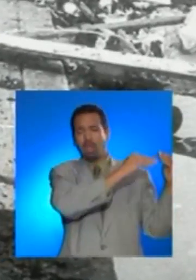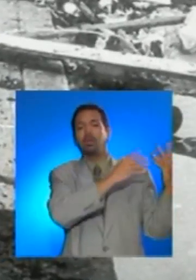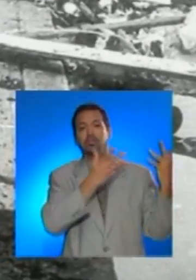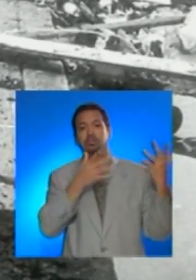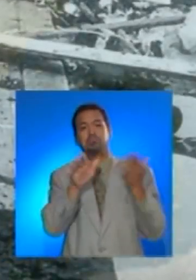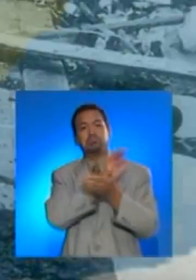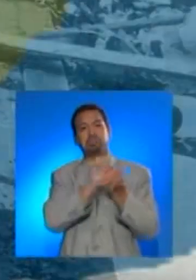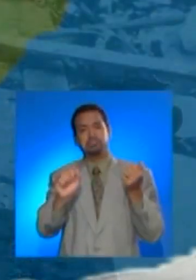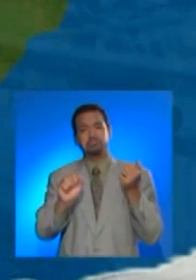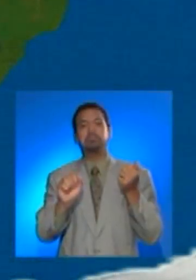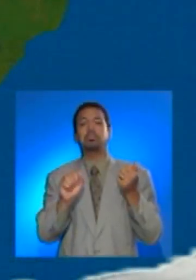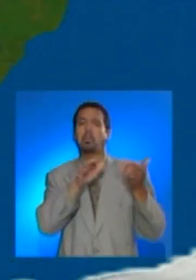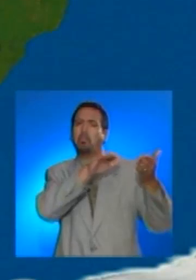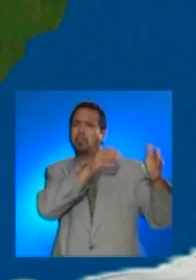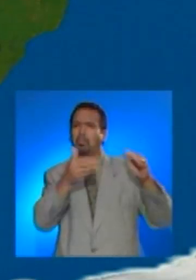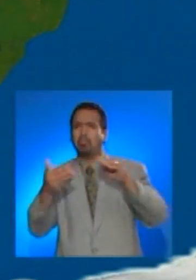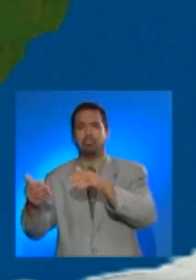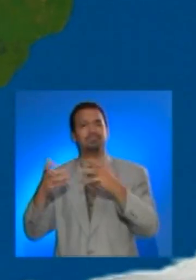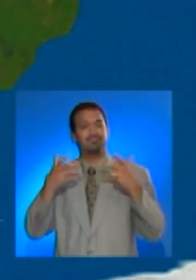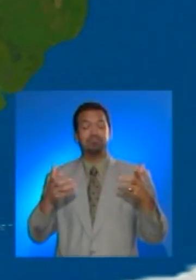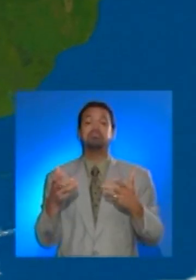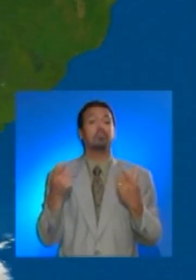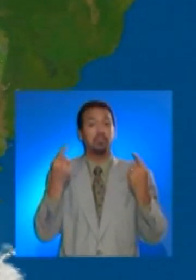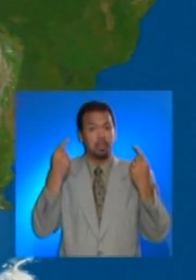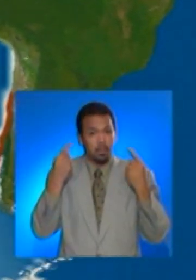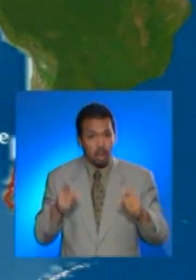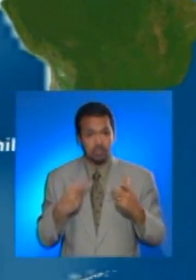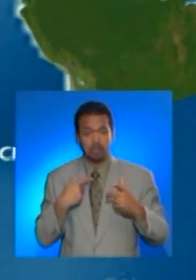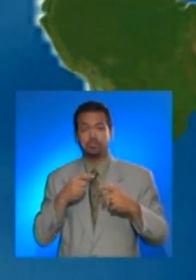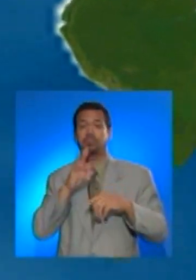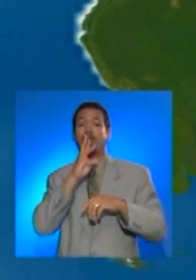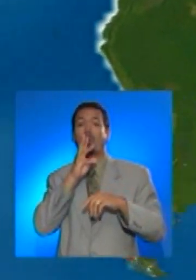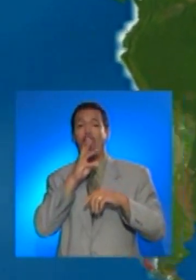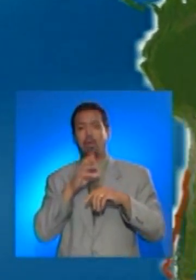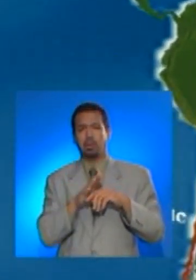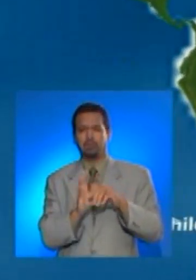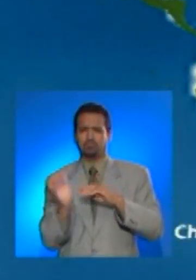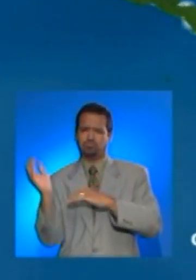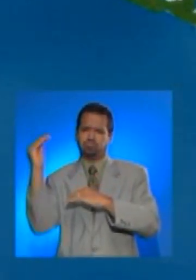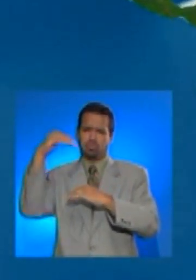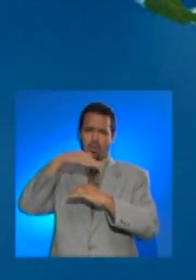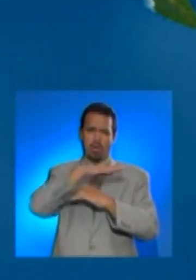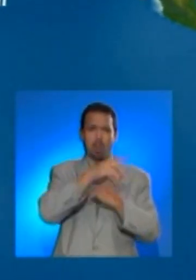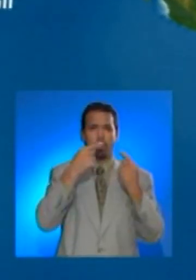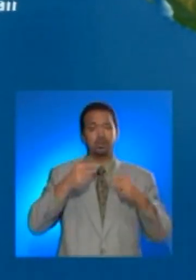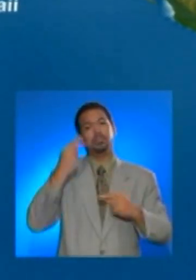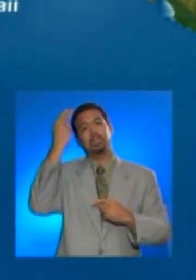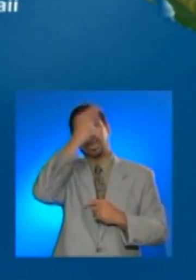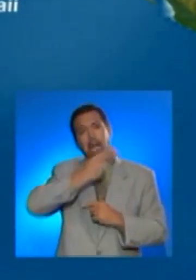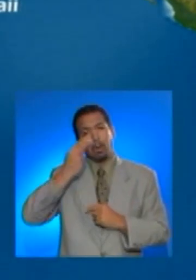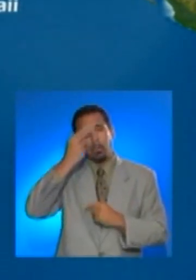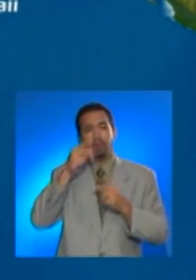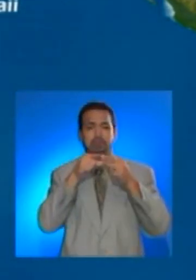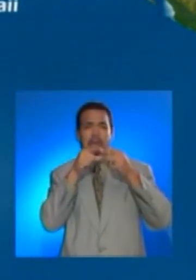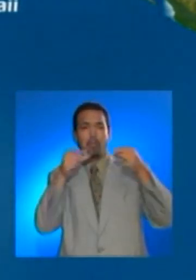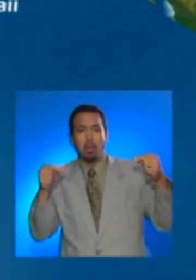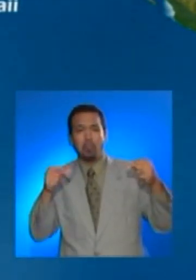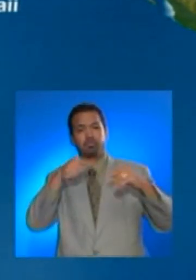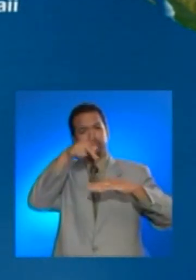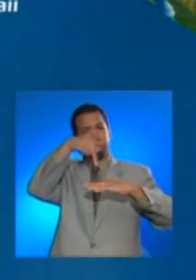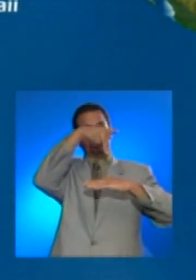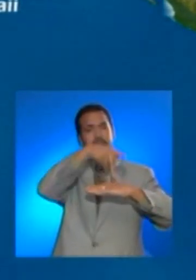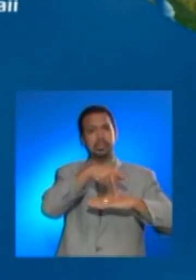3,000 deaths. This earthquake generated a large-scale tsunami, which caused damage in Chile, Hawaii, Japan,